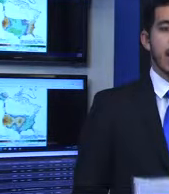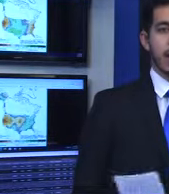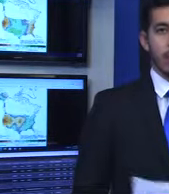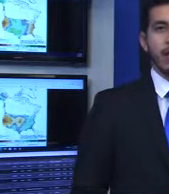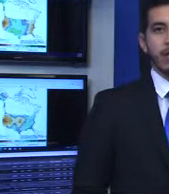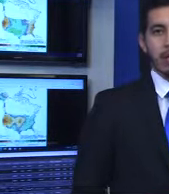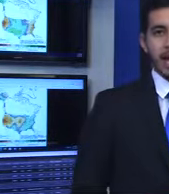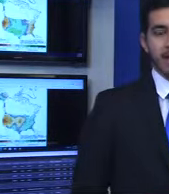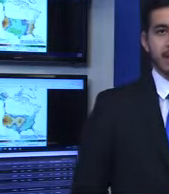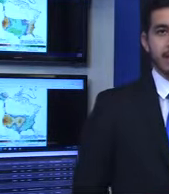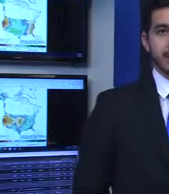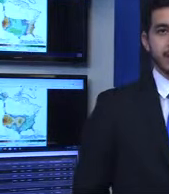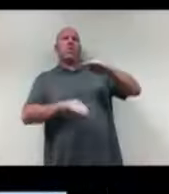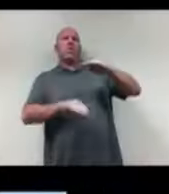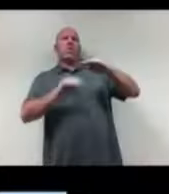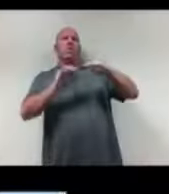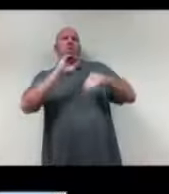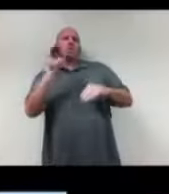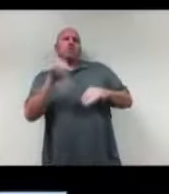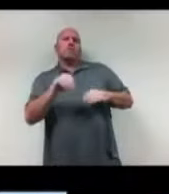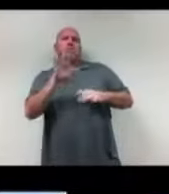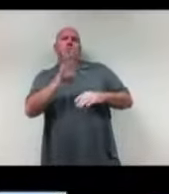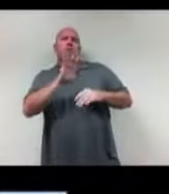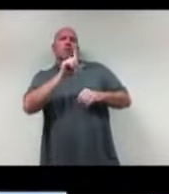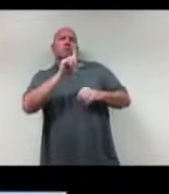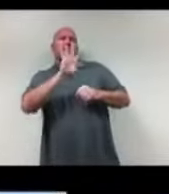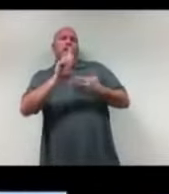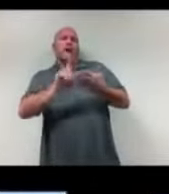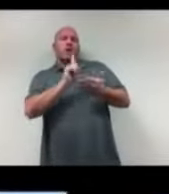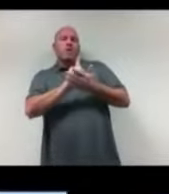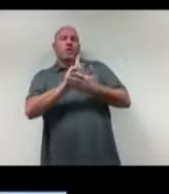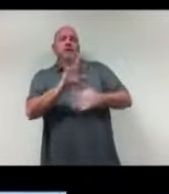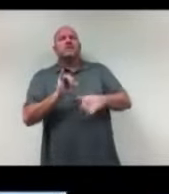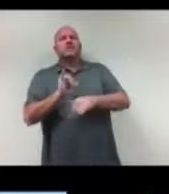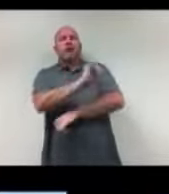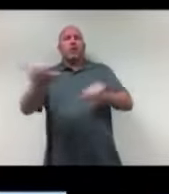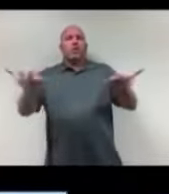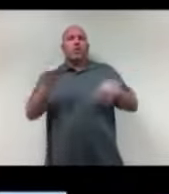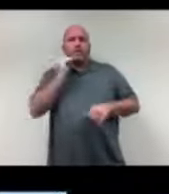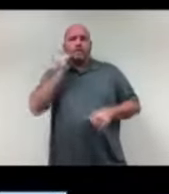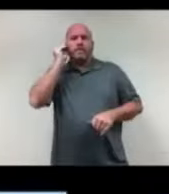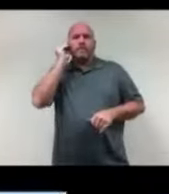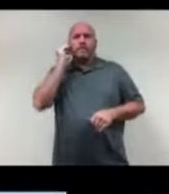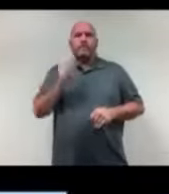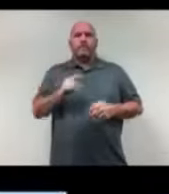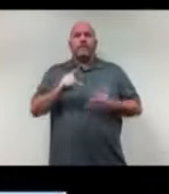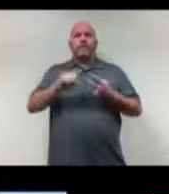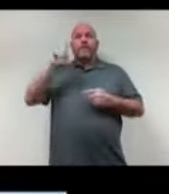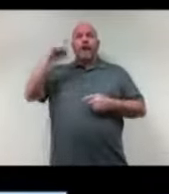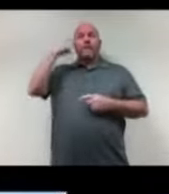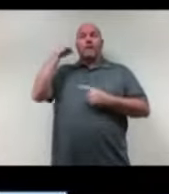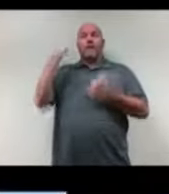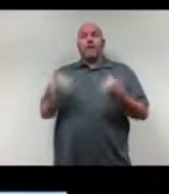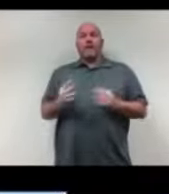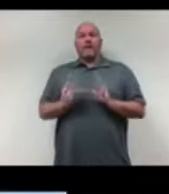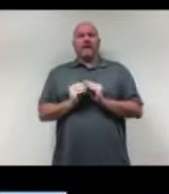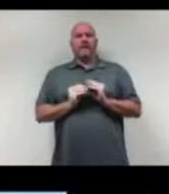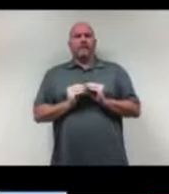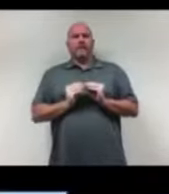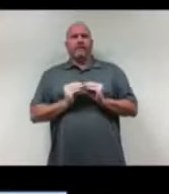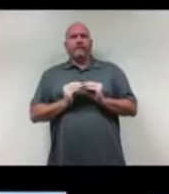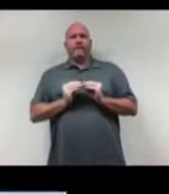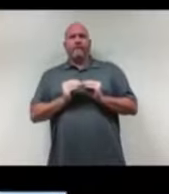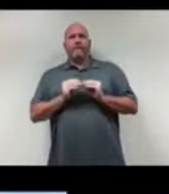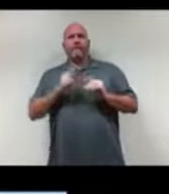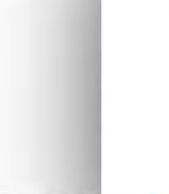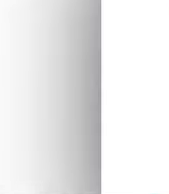distant and wearing your mask. According to the governor's press conference today, it's projected that the region that